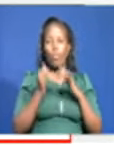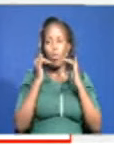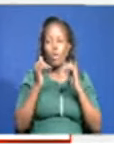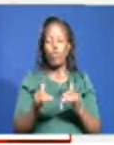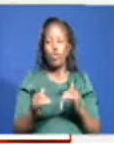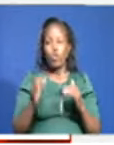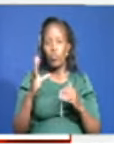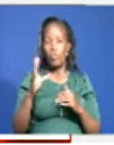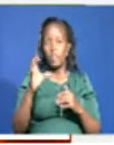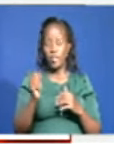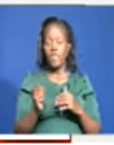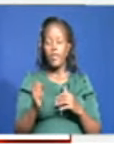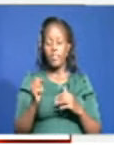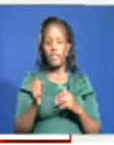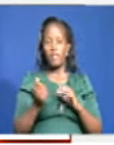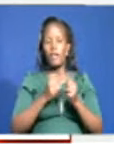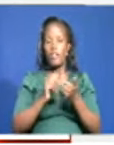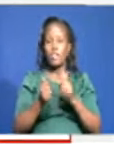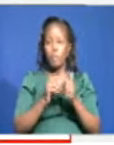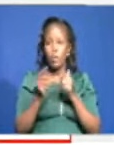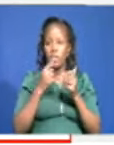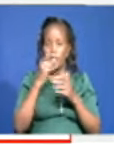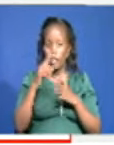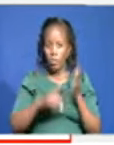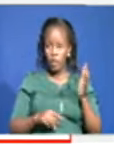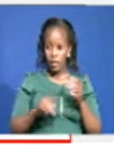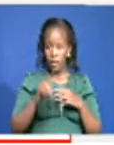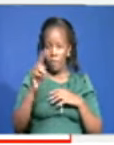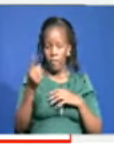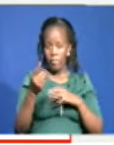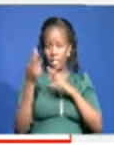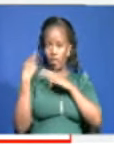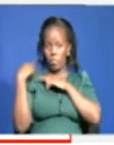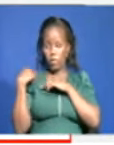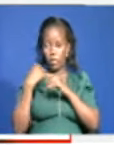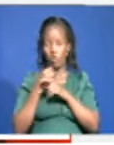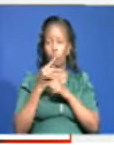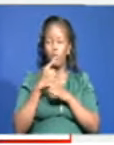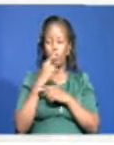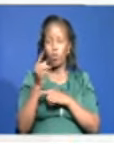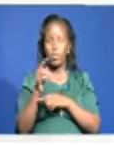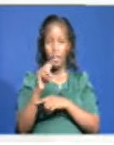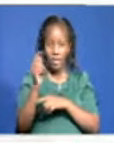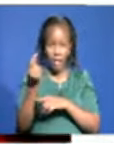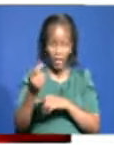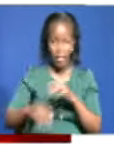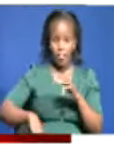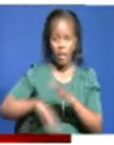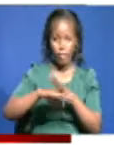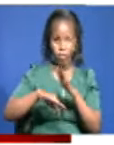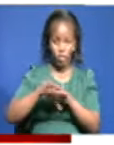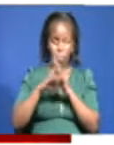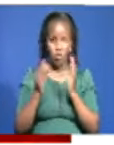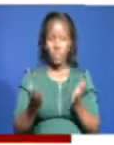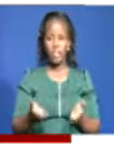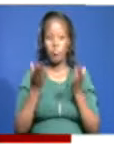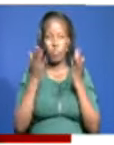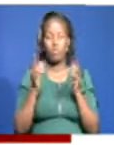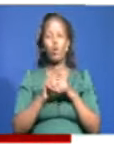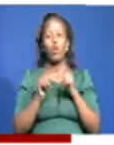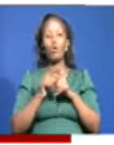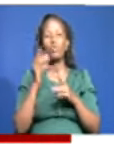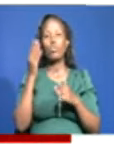Ababu Namwamba says his first assignment is to get Kenyan football back on track and wage a war against doping